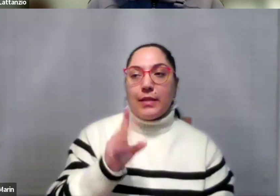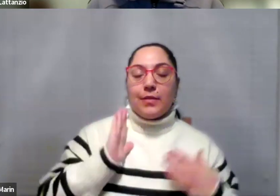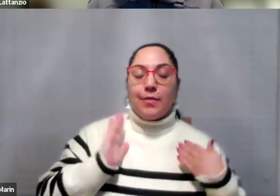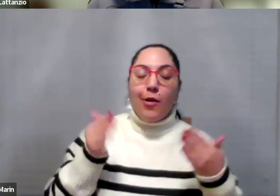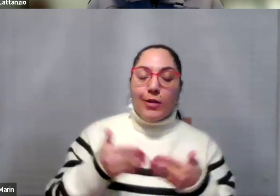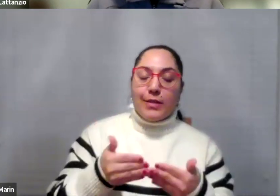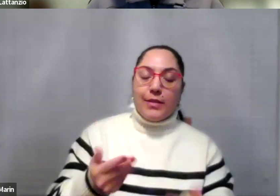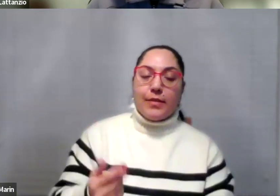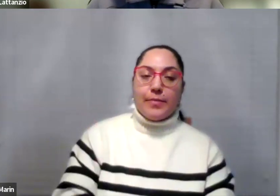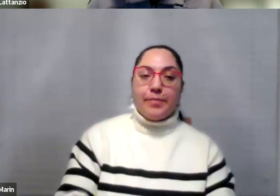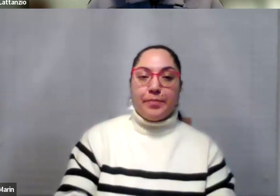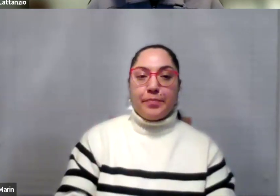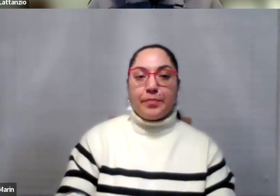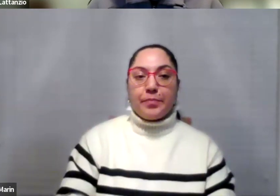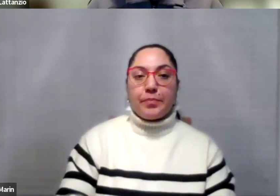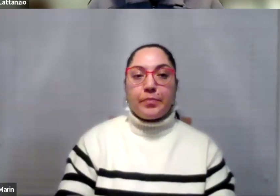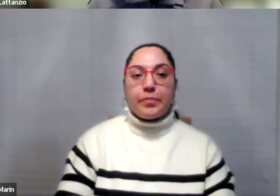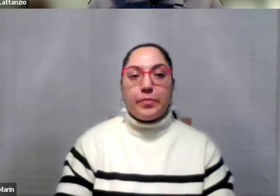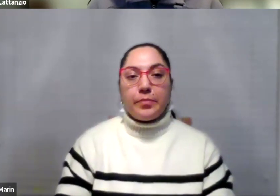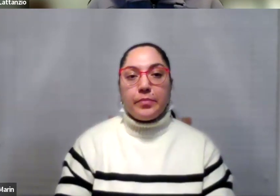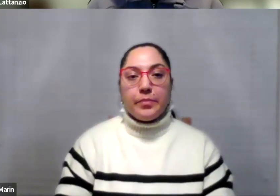there is,